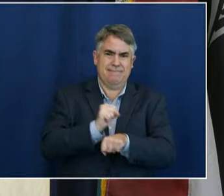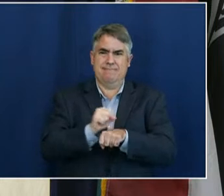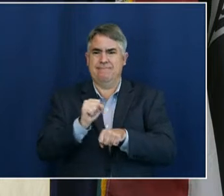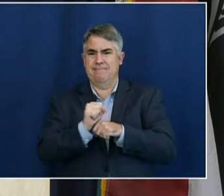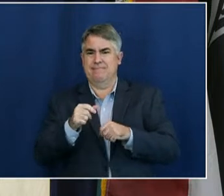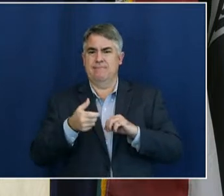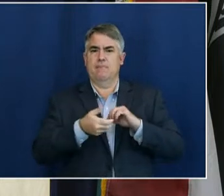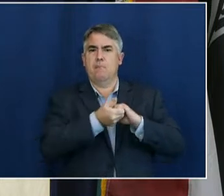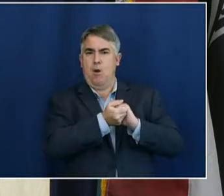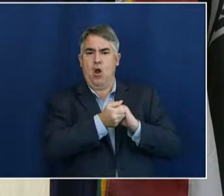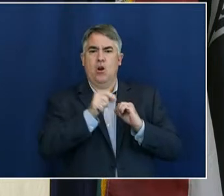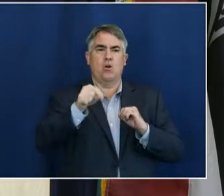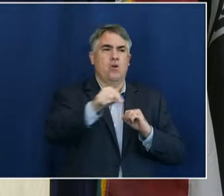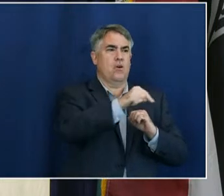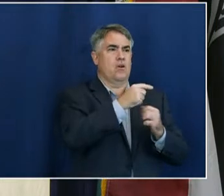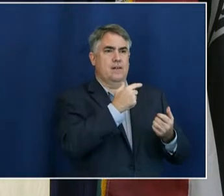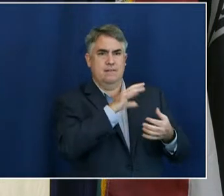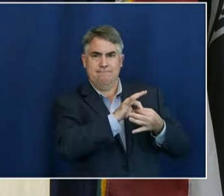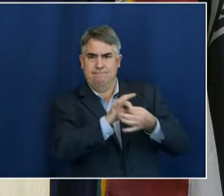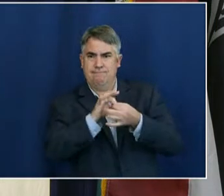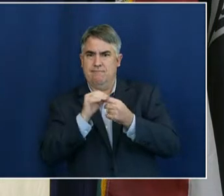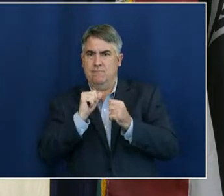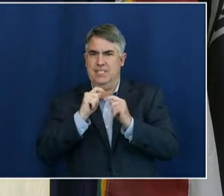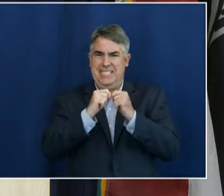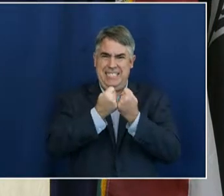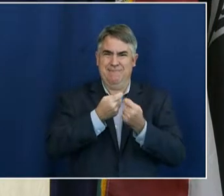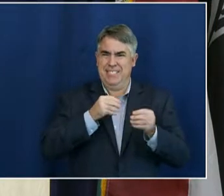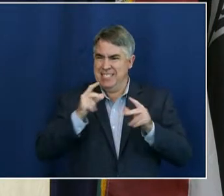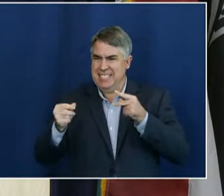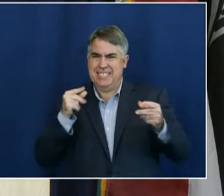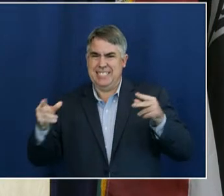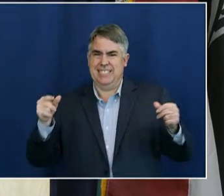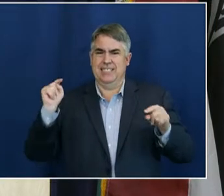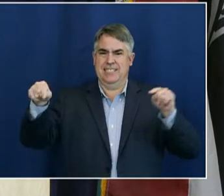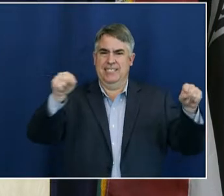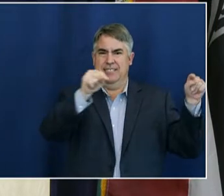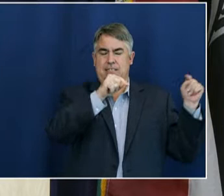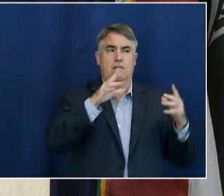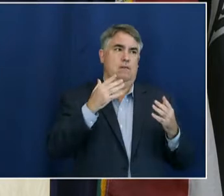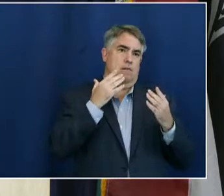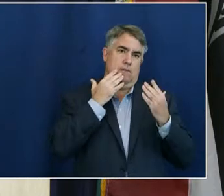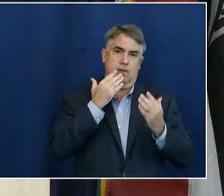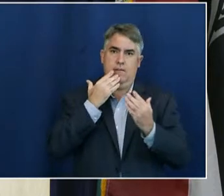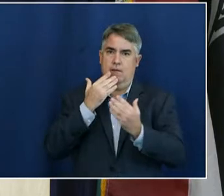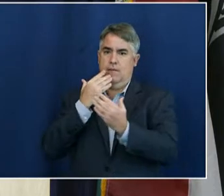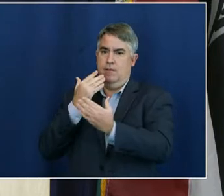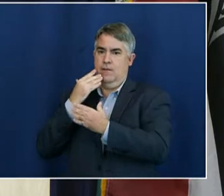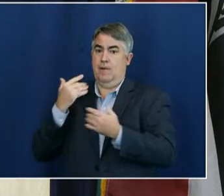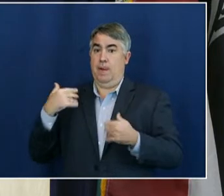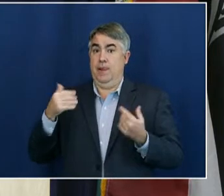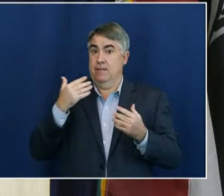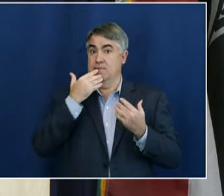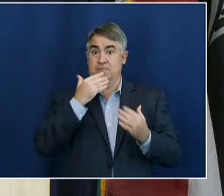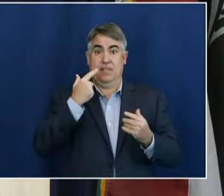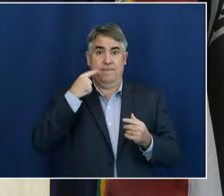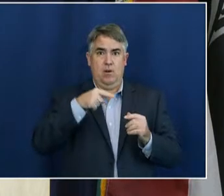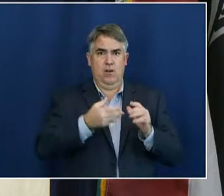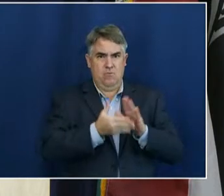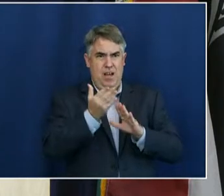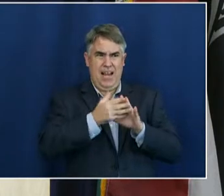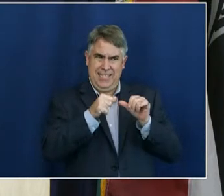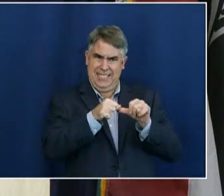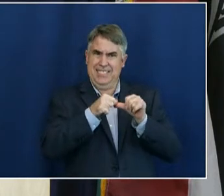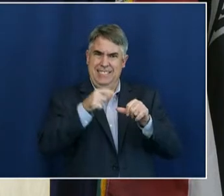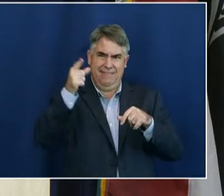both working with us at many of these sites and are also doing vaccinations in their own locations for their work. And I know everyone